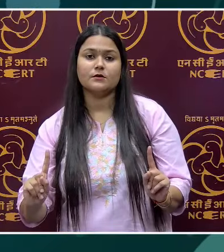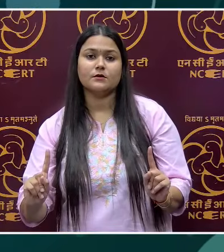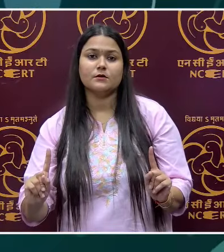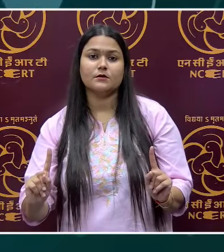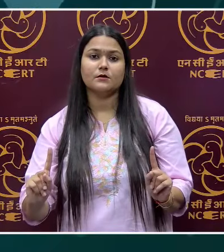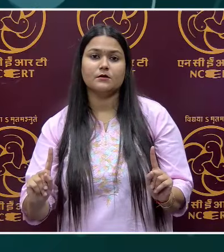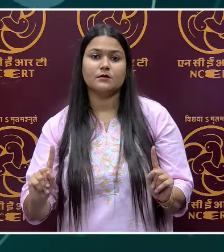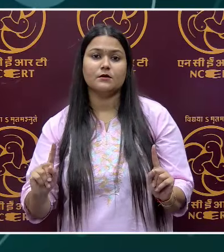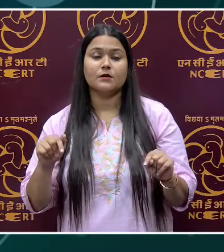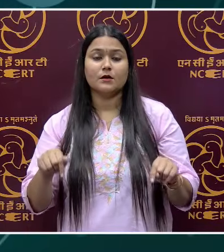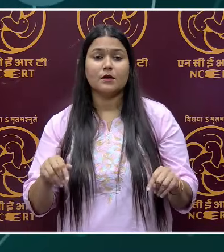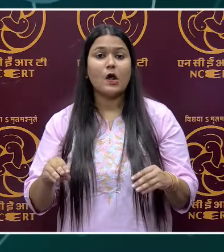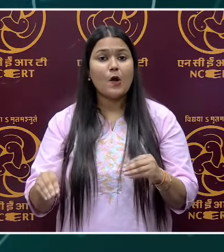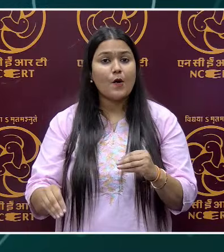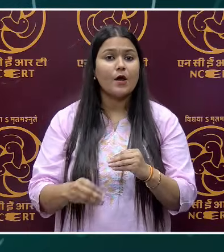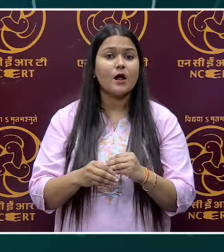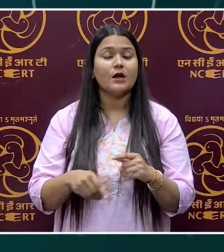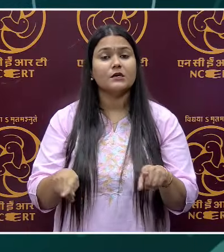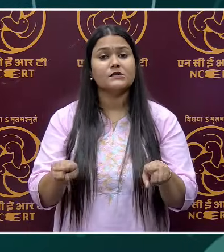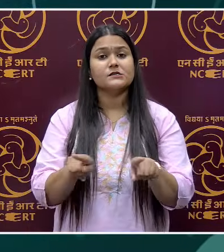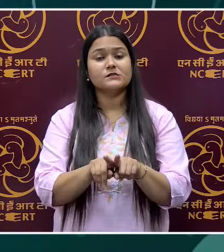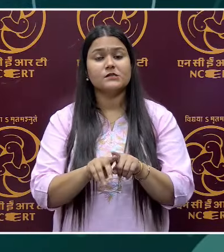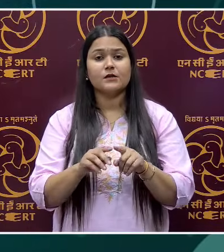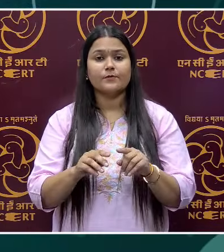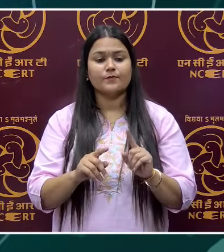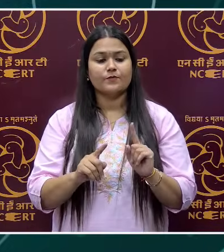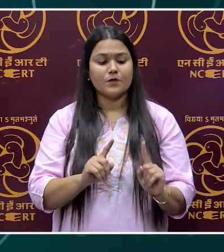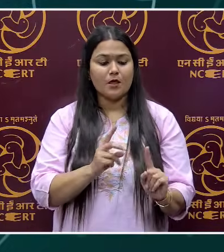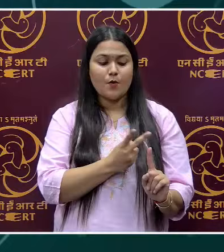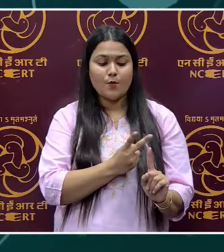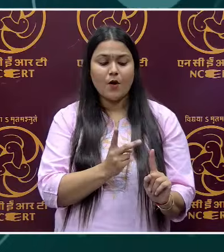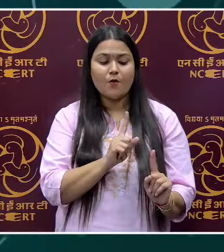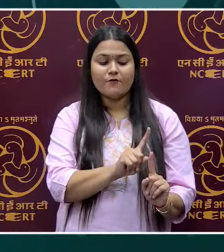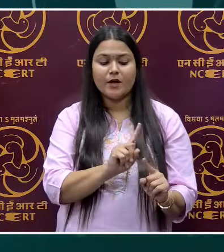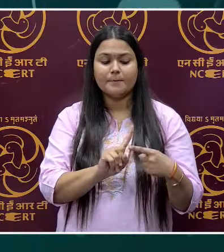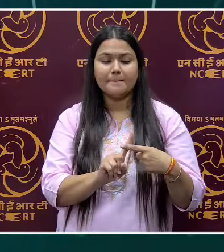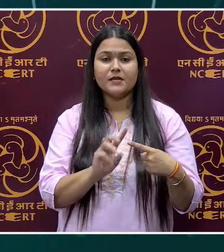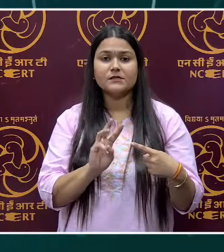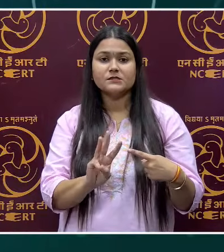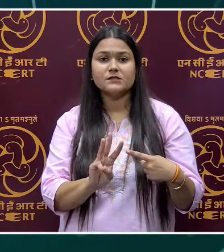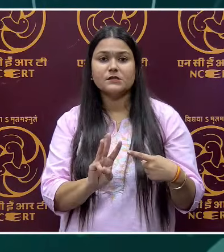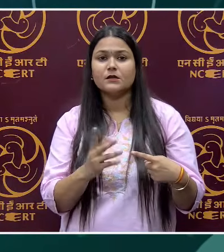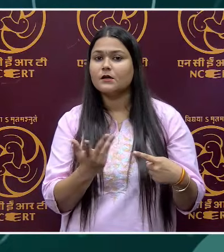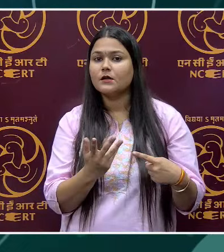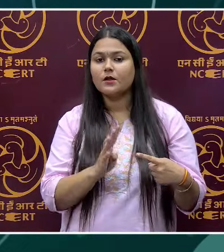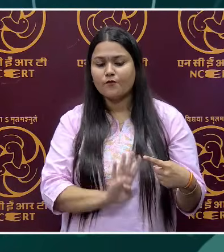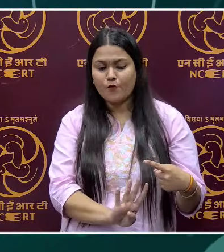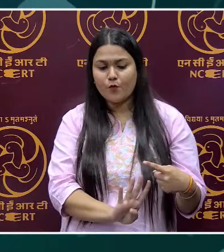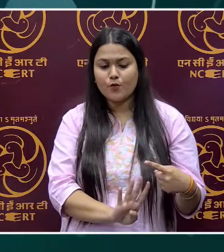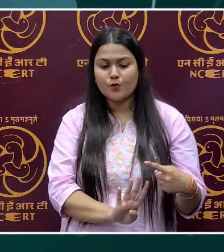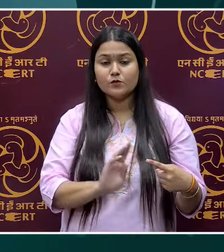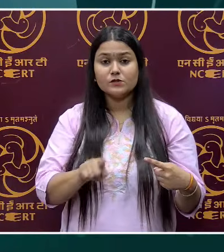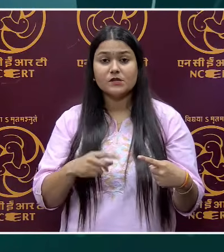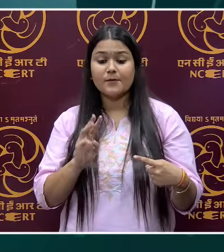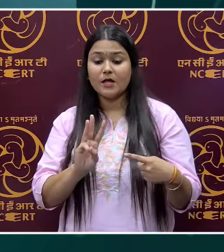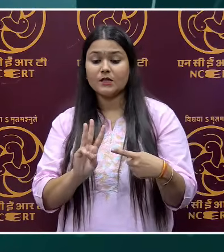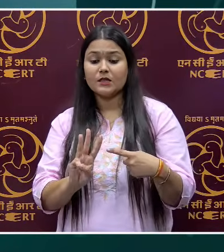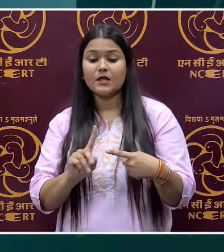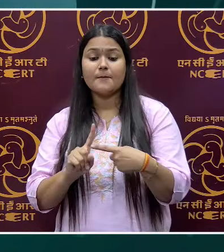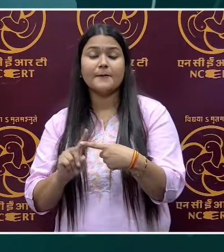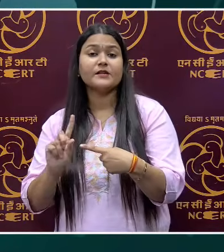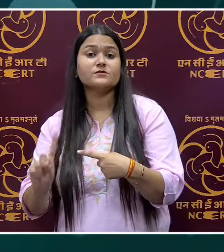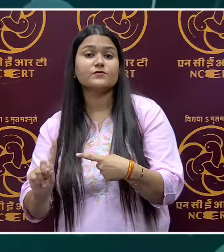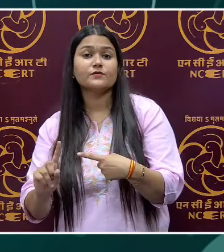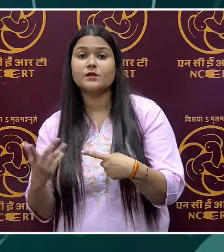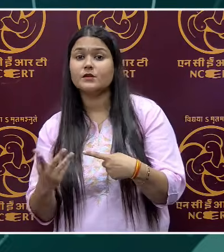two numbers, it is just above this 4, these two numbers, 3 plus 1, that is 4, then we will add these two